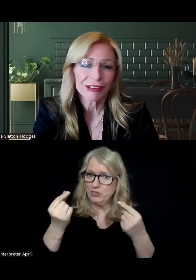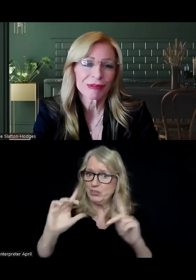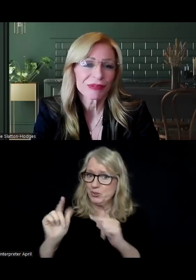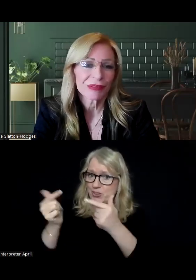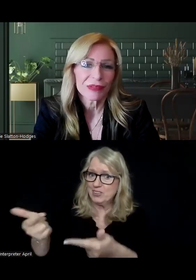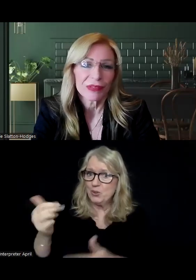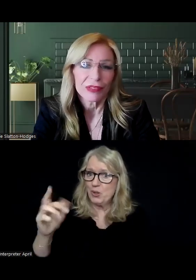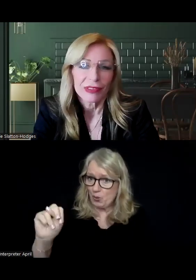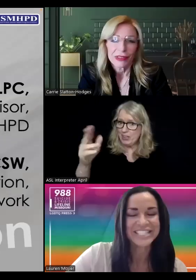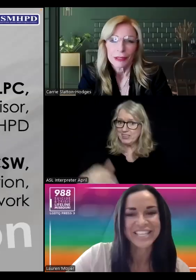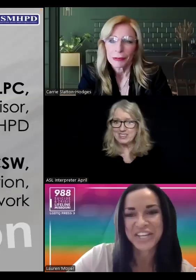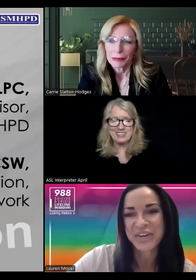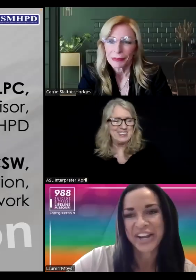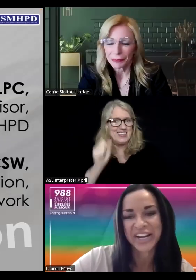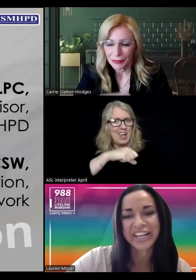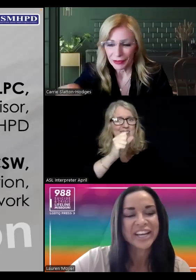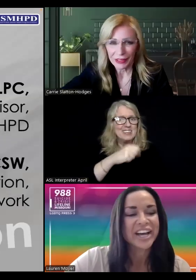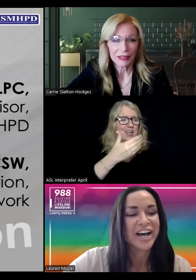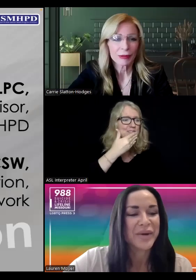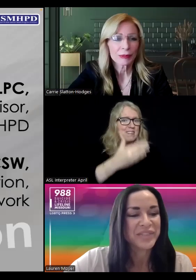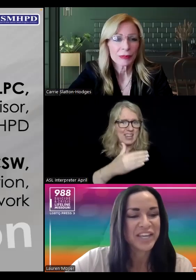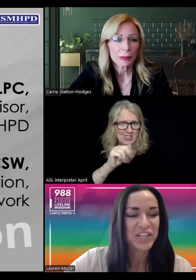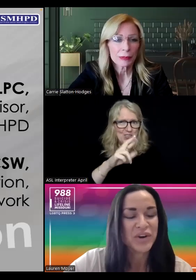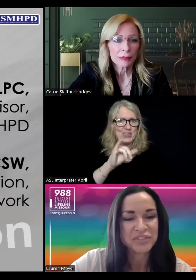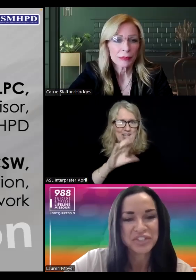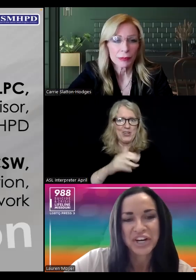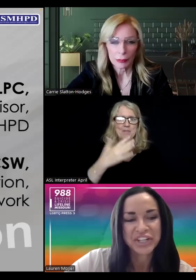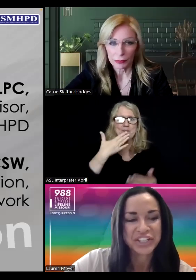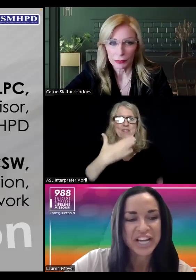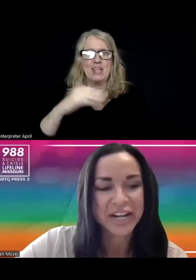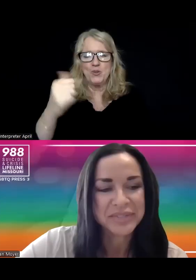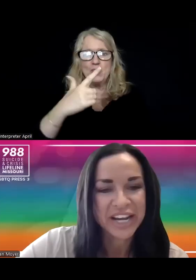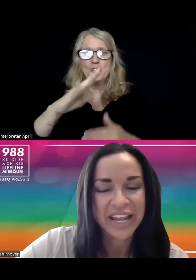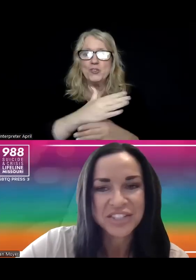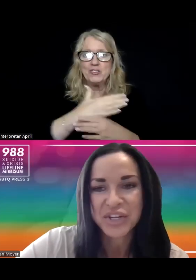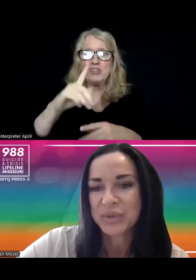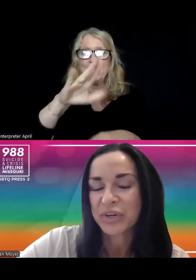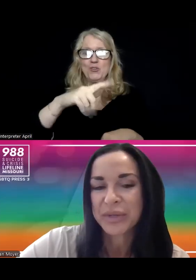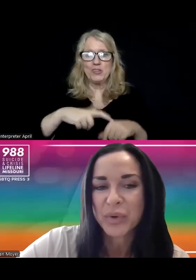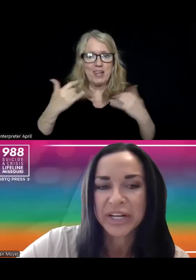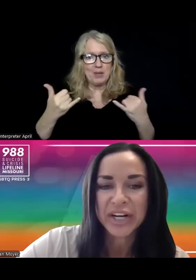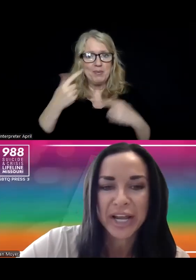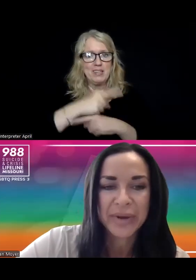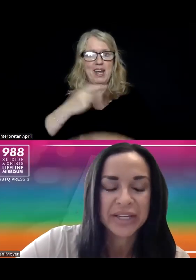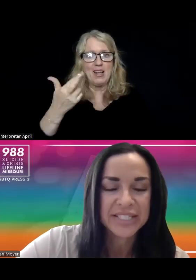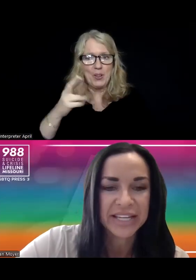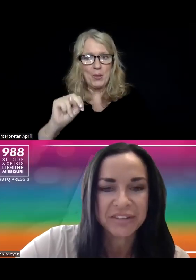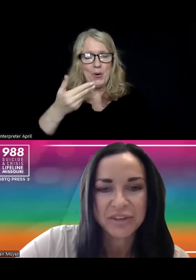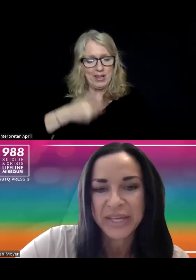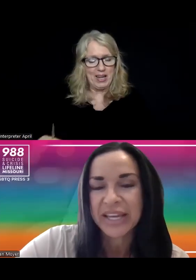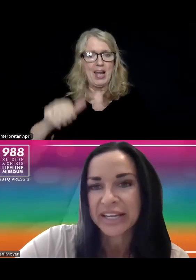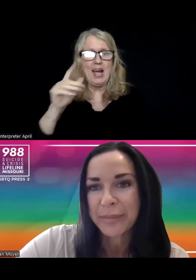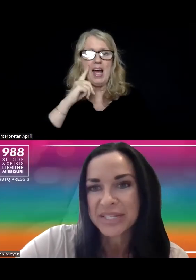Lauren? Yes, thank you, Carrie. And thank you all for sharing your time today. So Lauren Moyer, I'm an